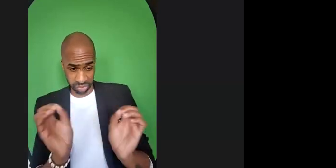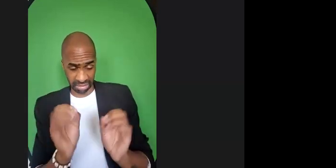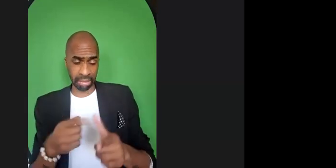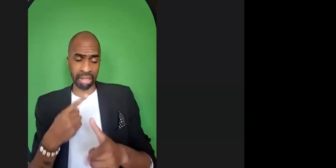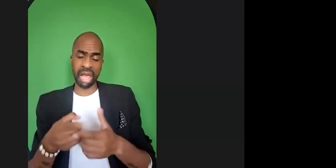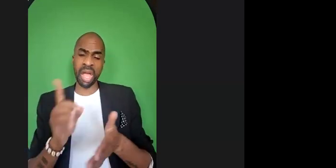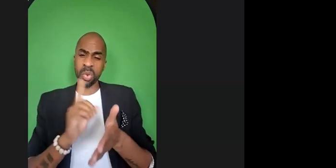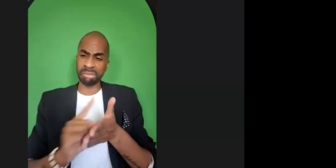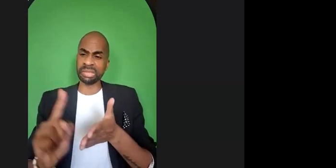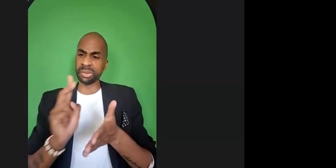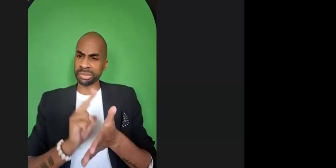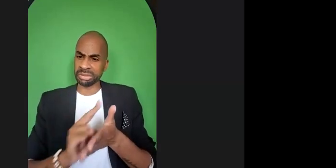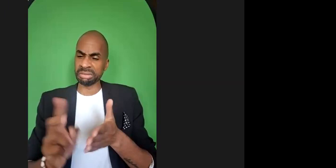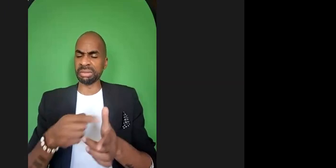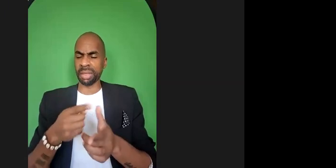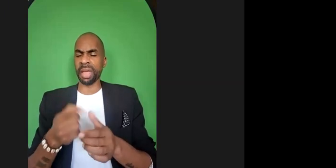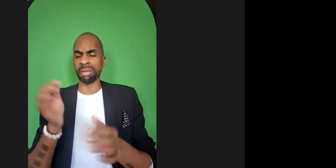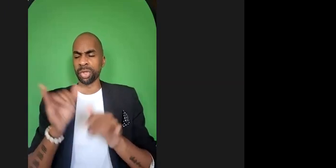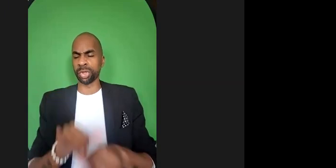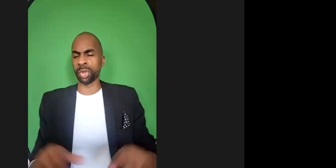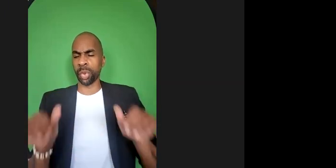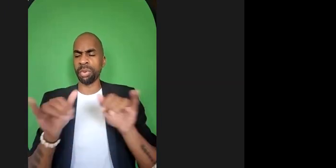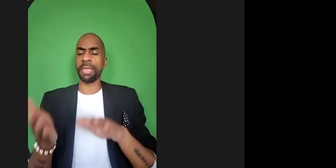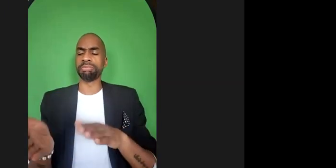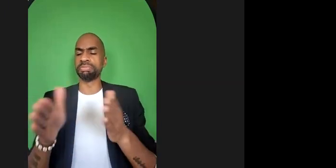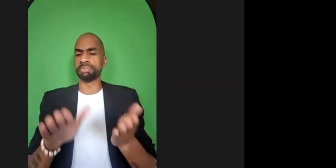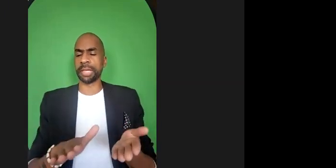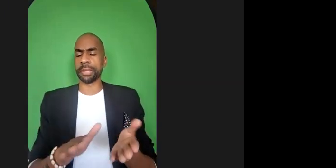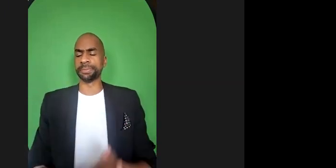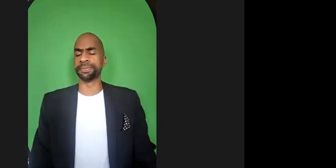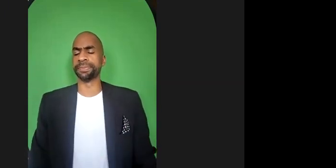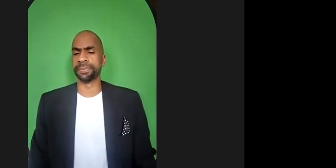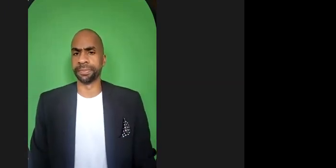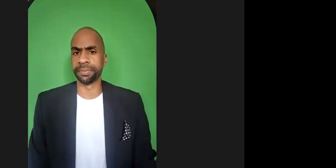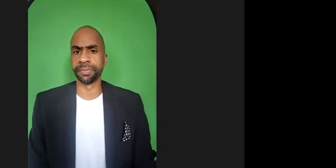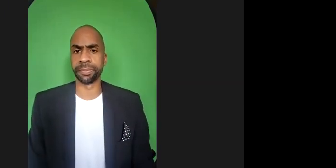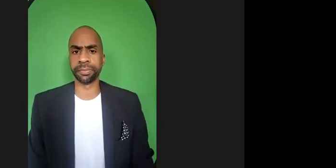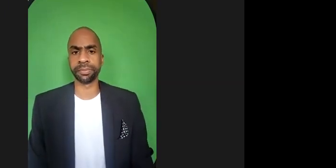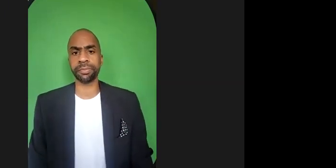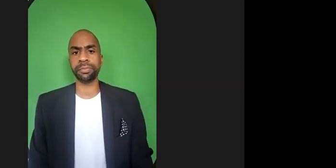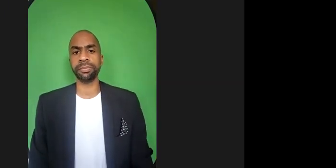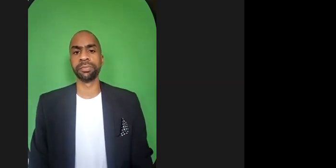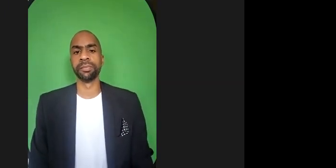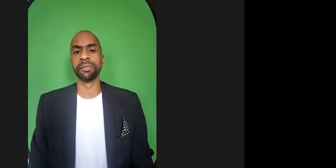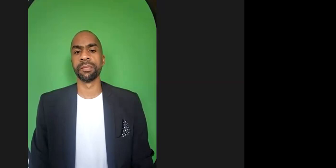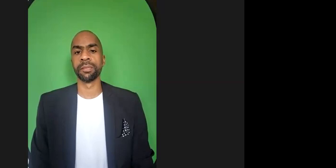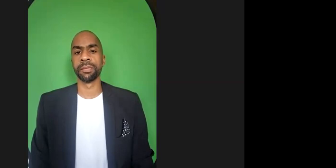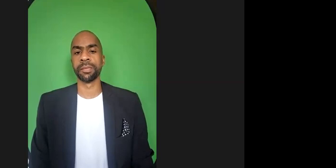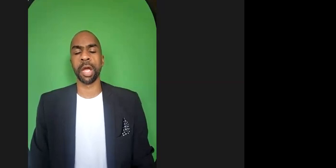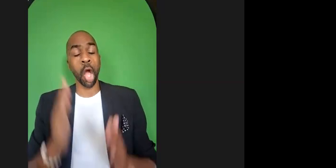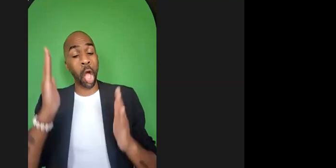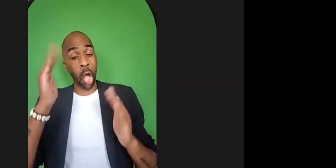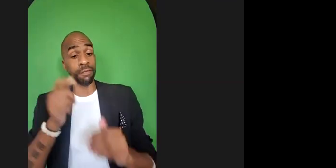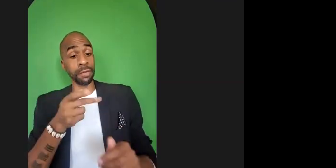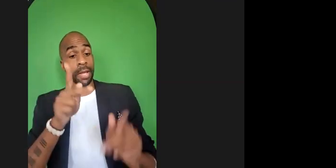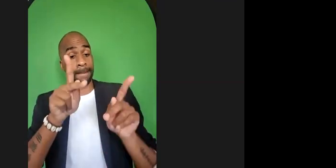ALS, but, you know, essentially any individual, hopefully of sound mind and competency can make that